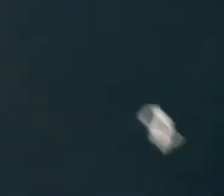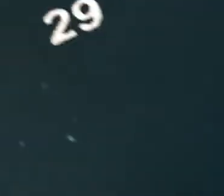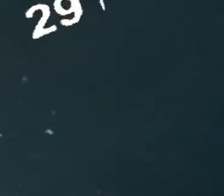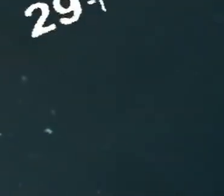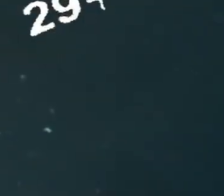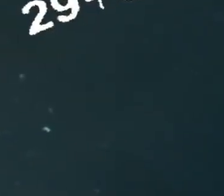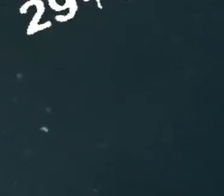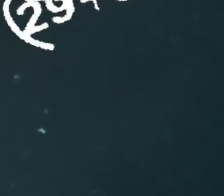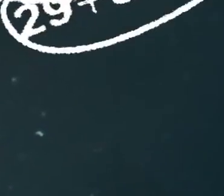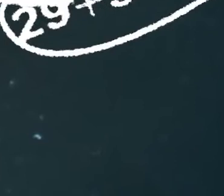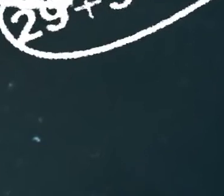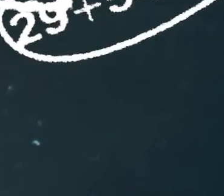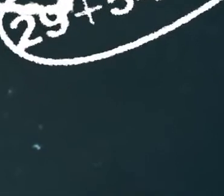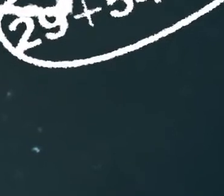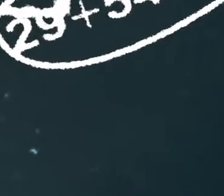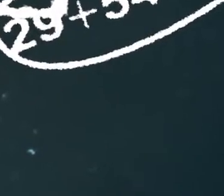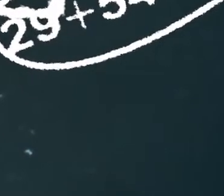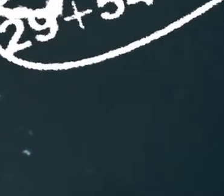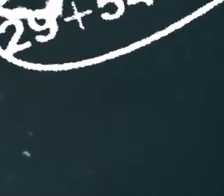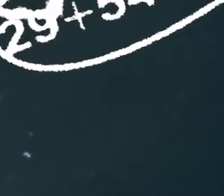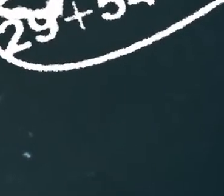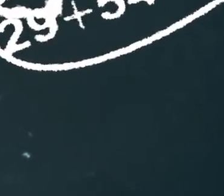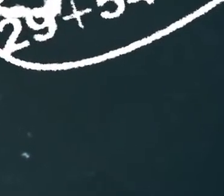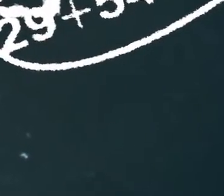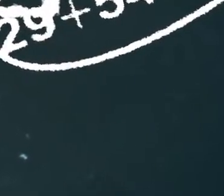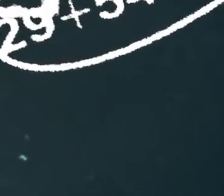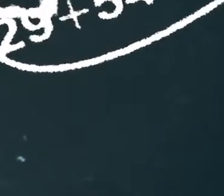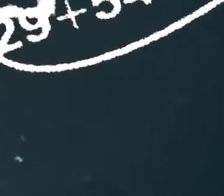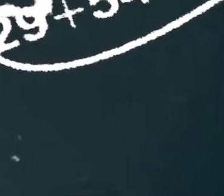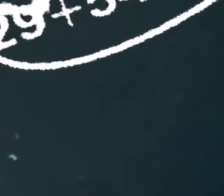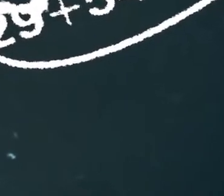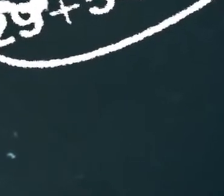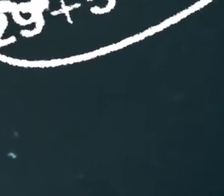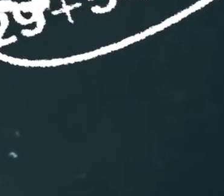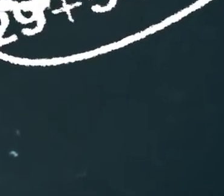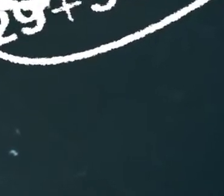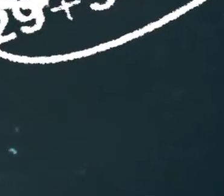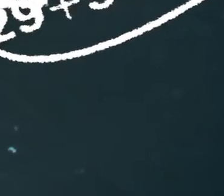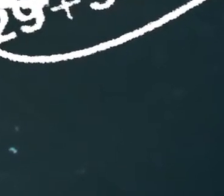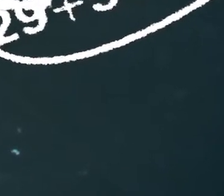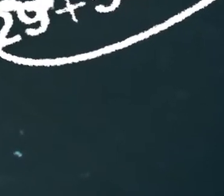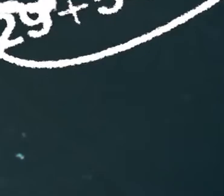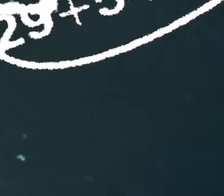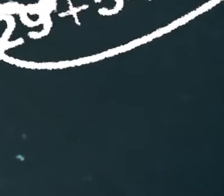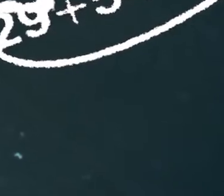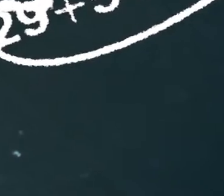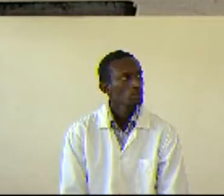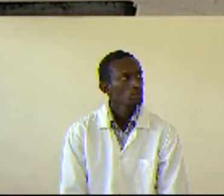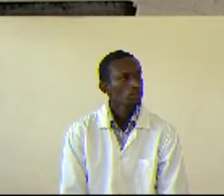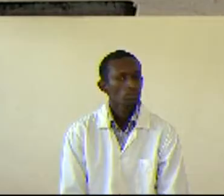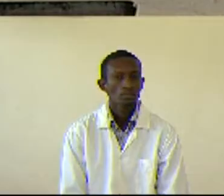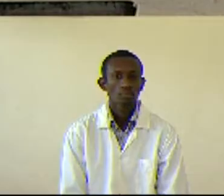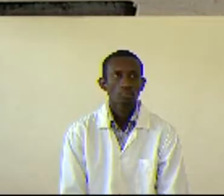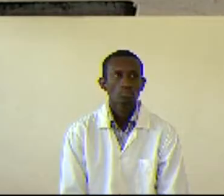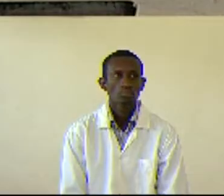Welcome to Study Time, a televised home learning program produced by Rwanda Education Board.